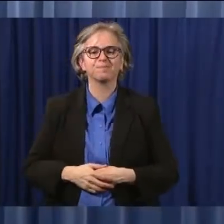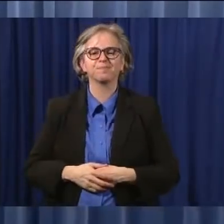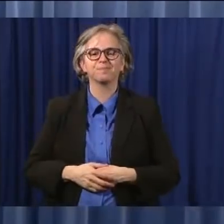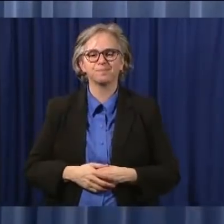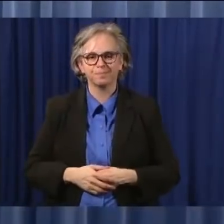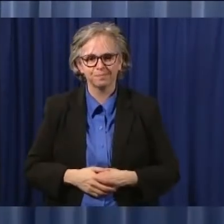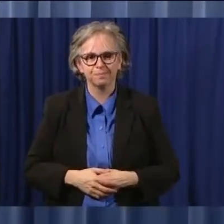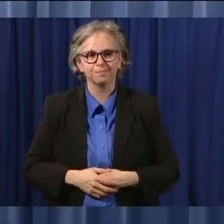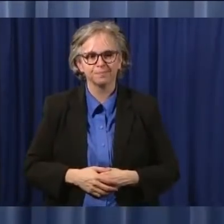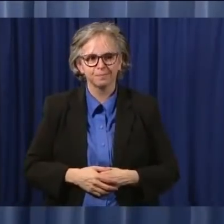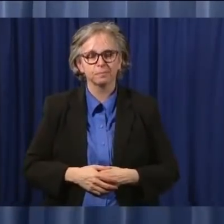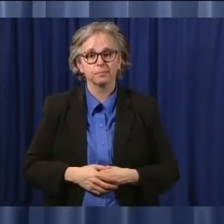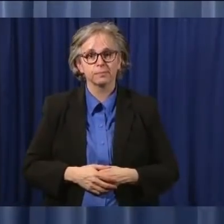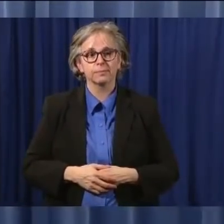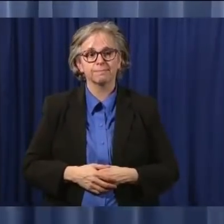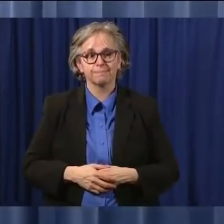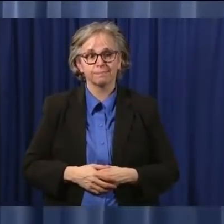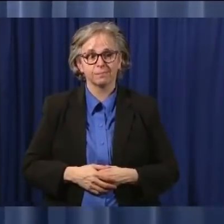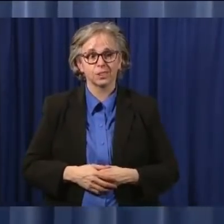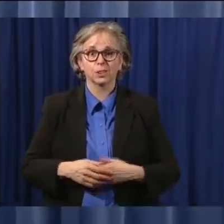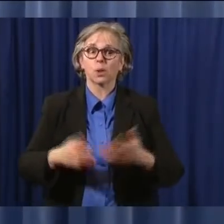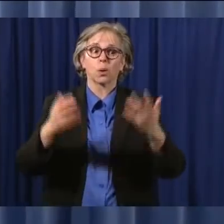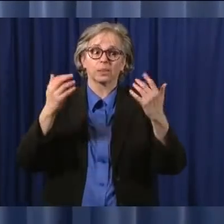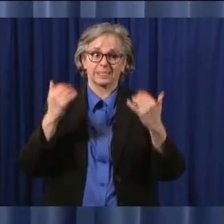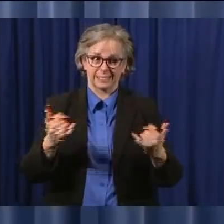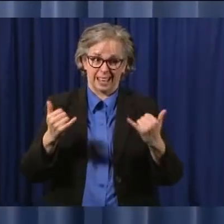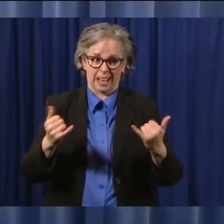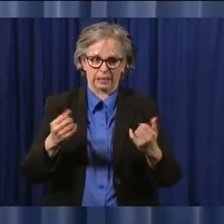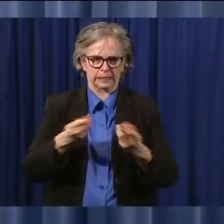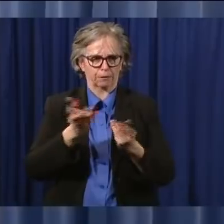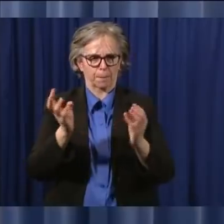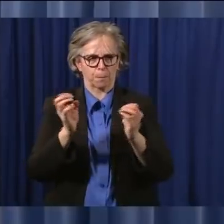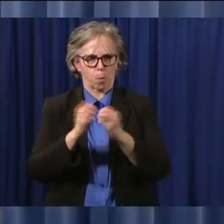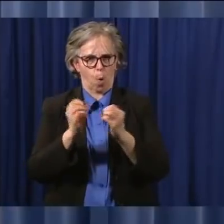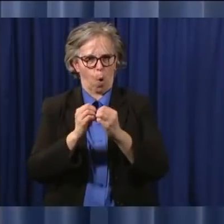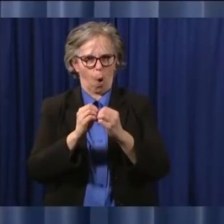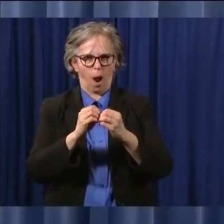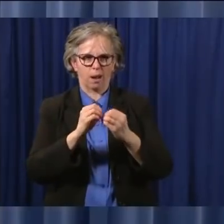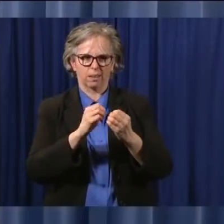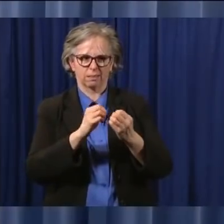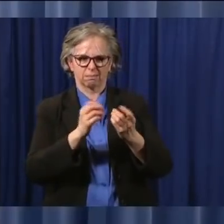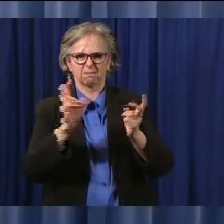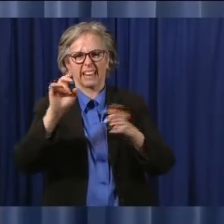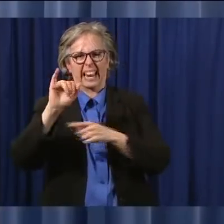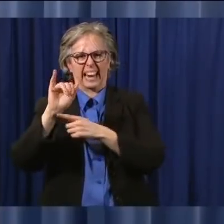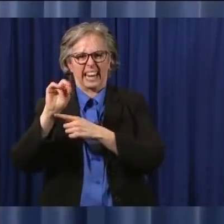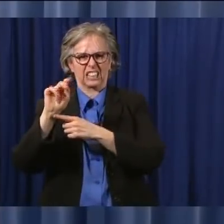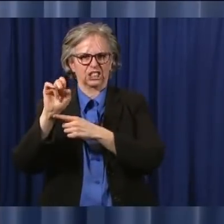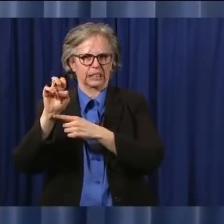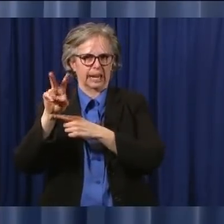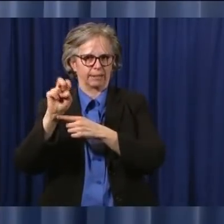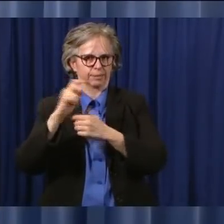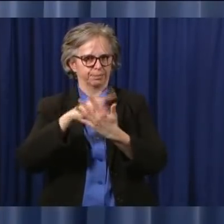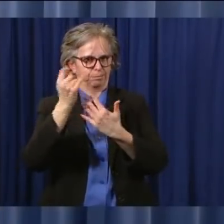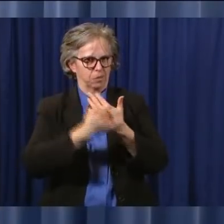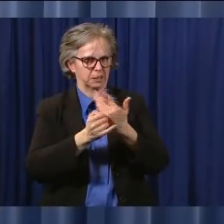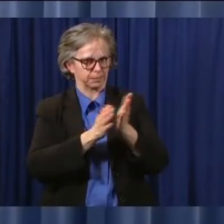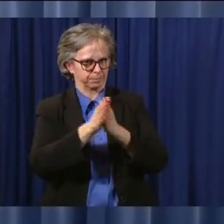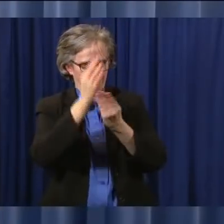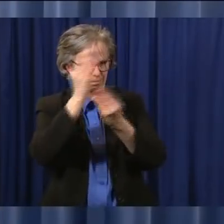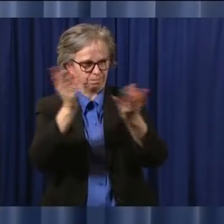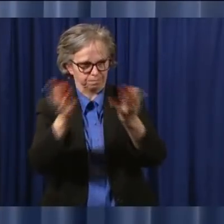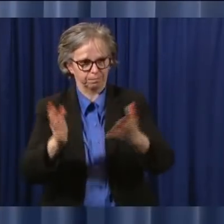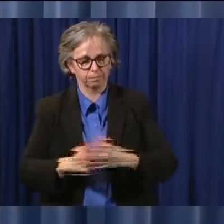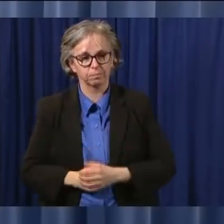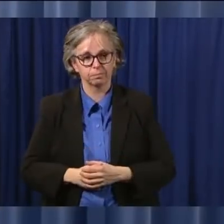Today we want to announce several additional initiatives that complement and help implement today's recommendations that